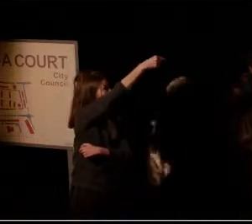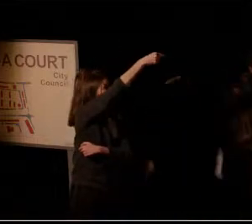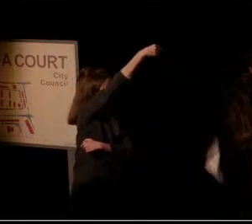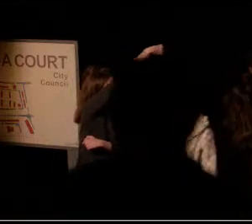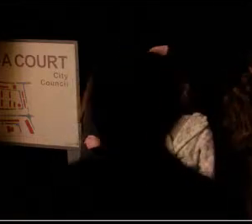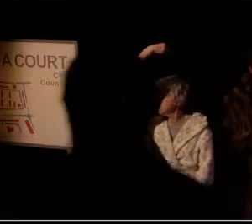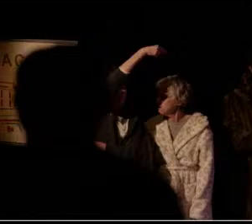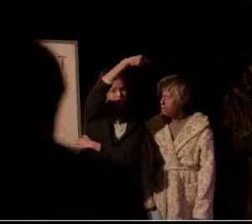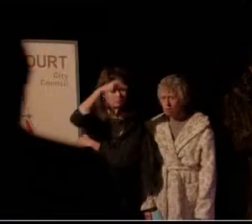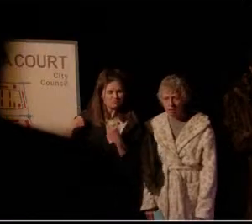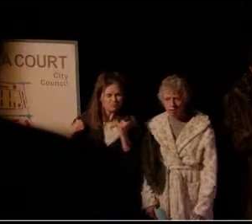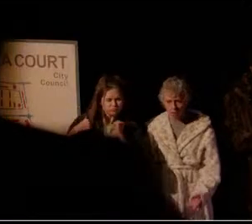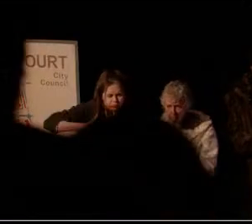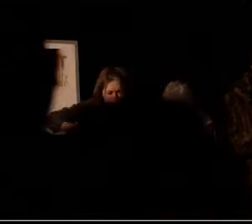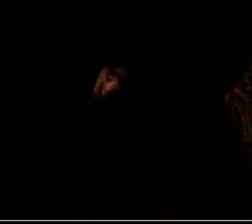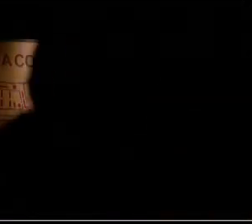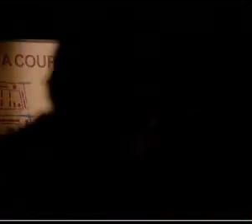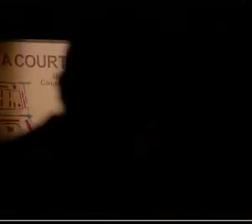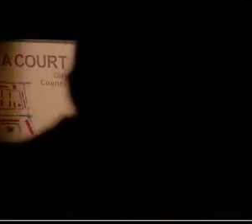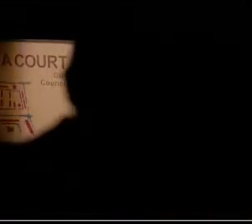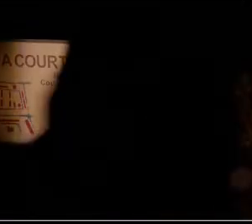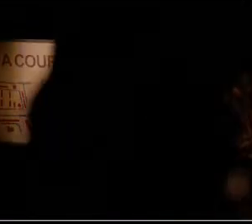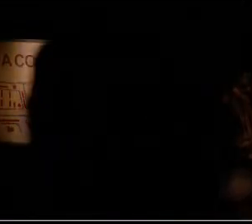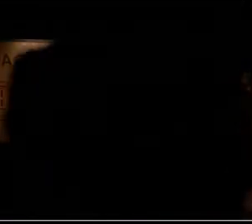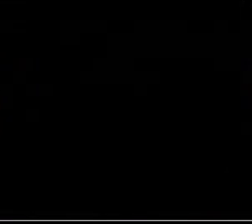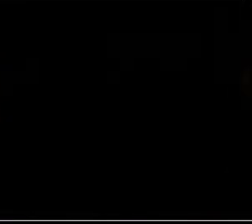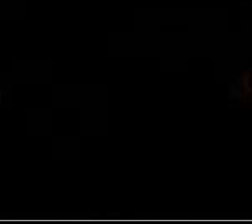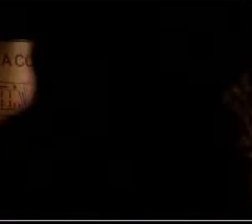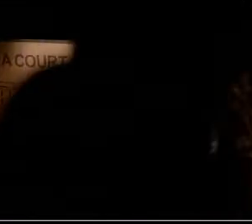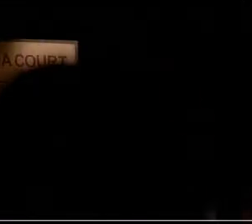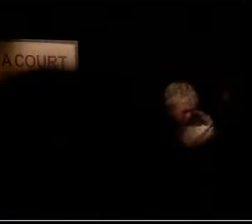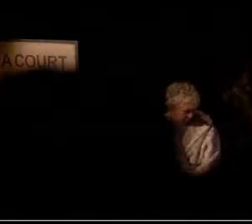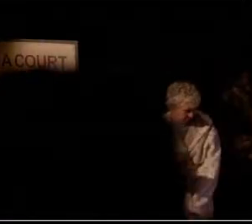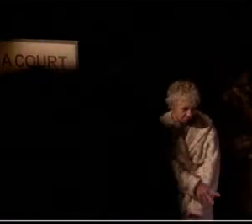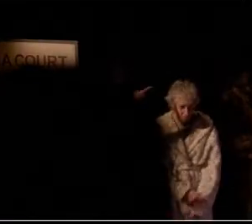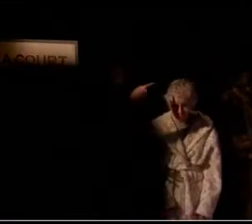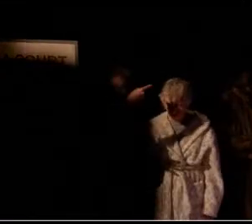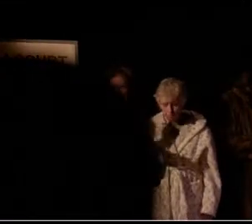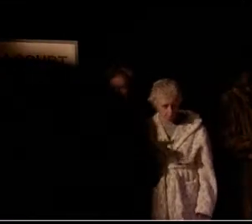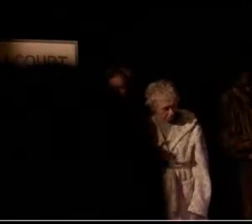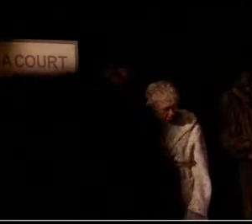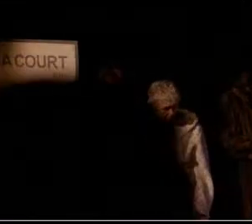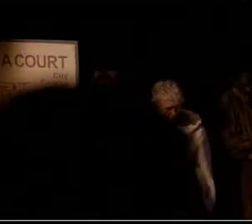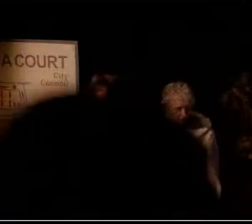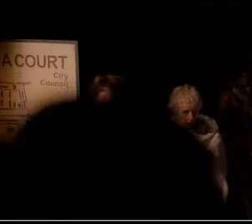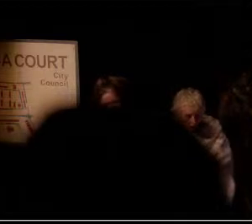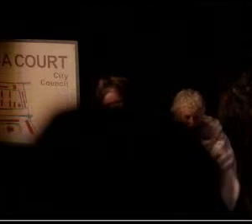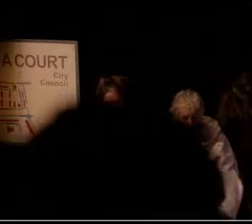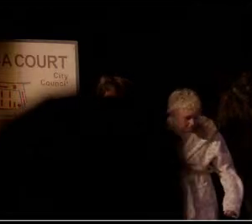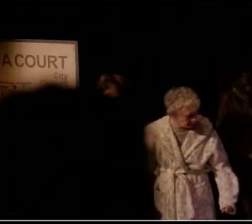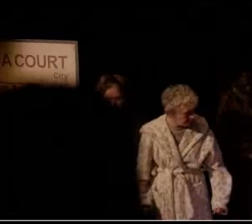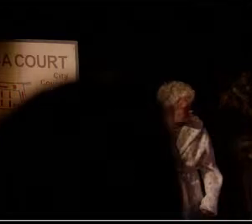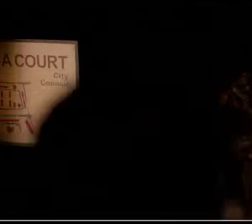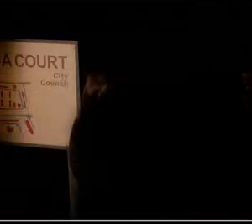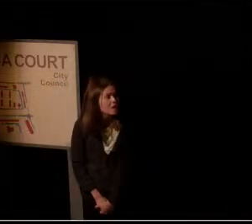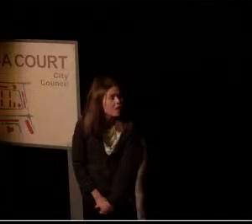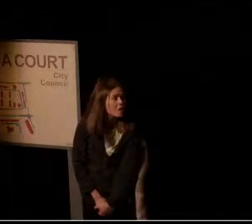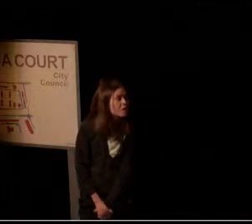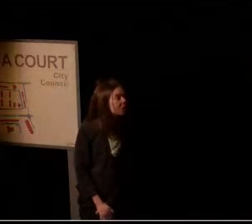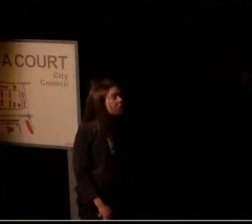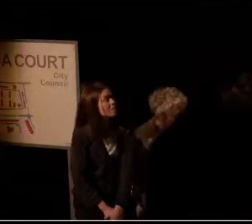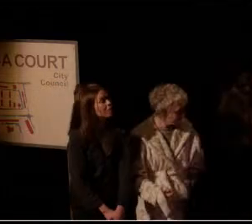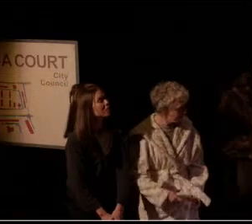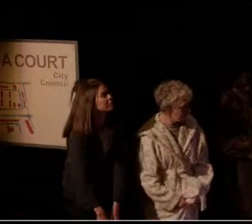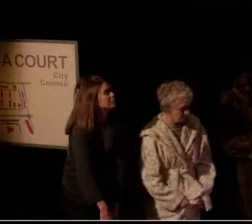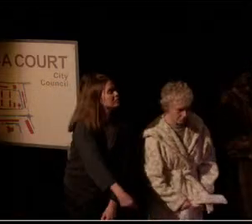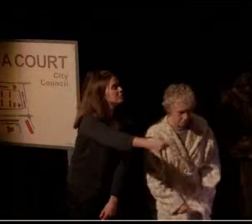Aren't you tired of hanging around? That's quite good actually. It made me laugh like that. Will do ever. Oh, it's time to decorate the Bohemia